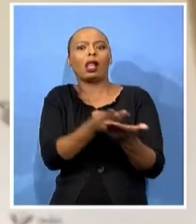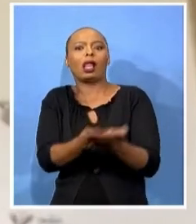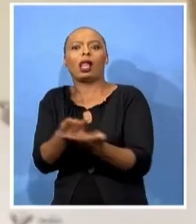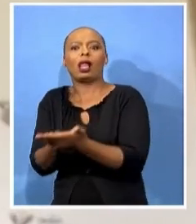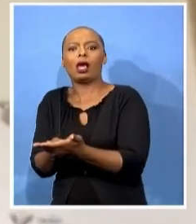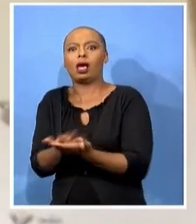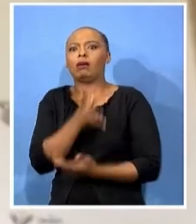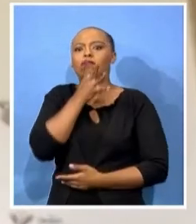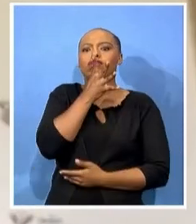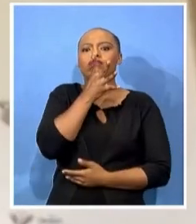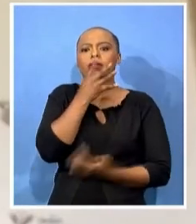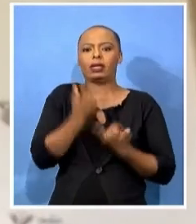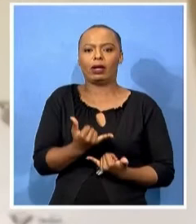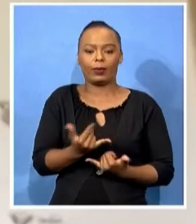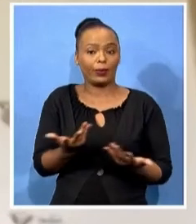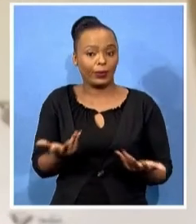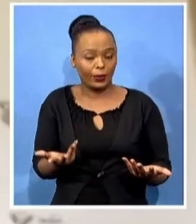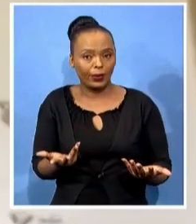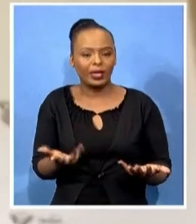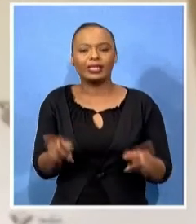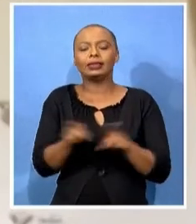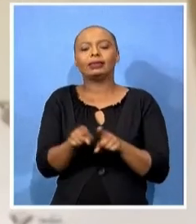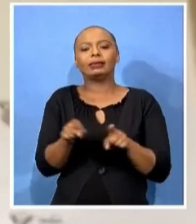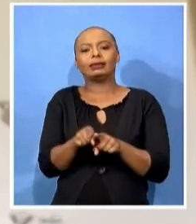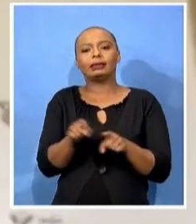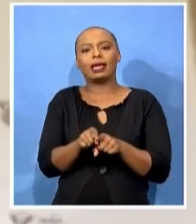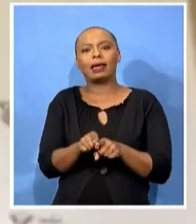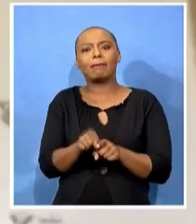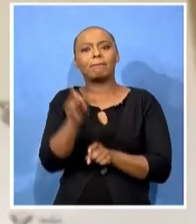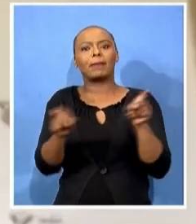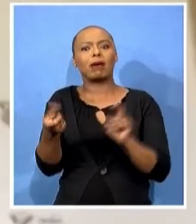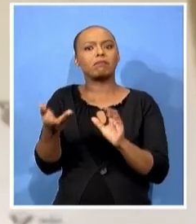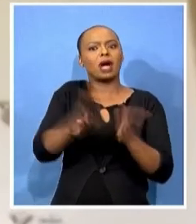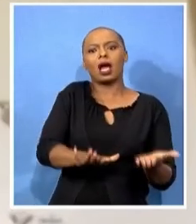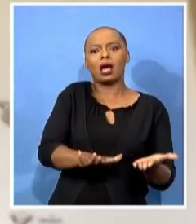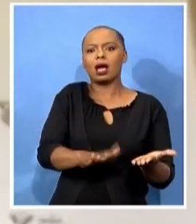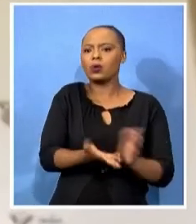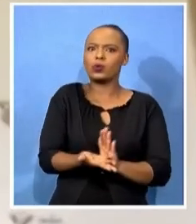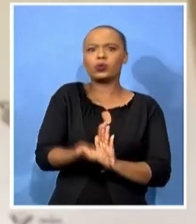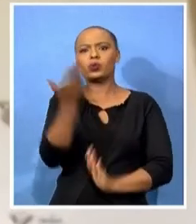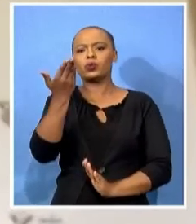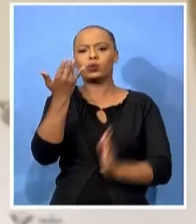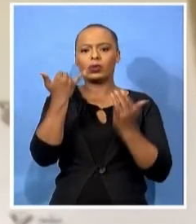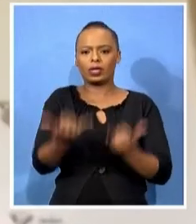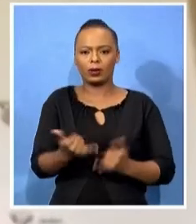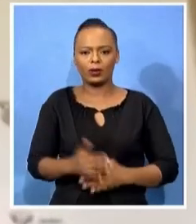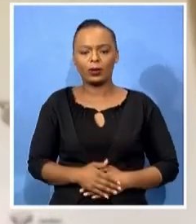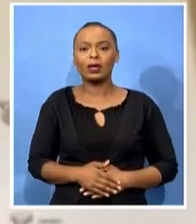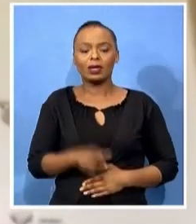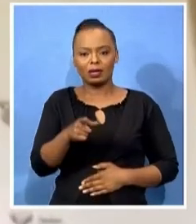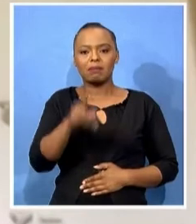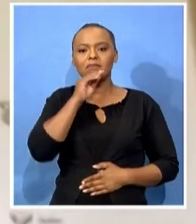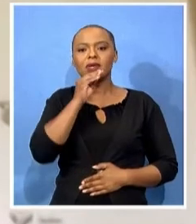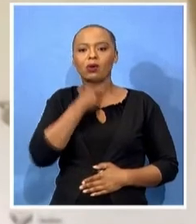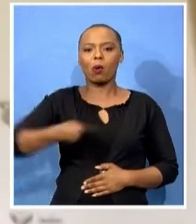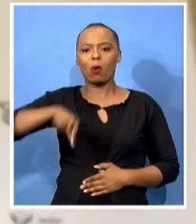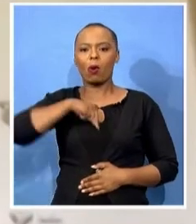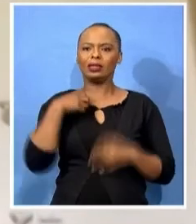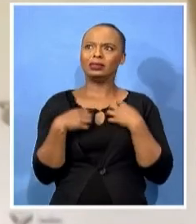of lives that we are losing. It is actually natural that we should all be anxious at this point. I'd like to just say